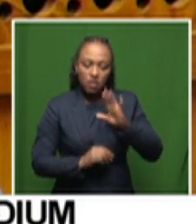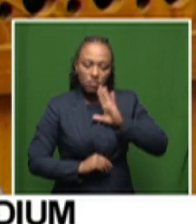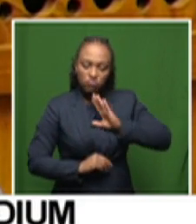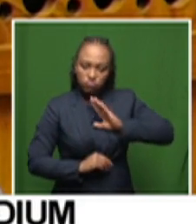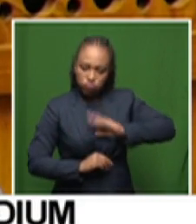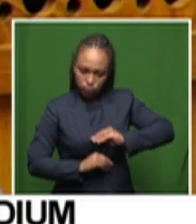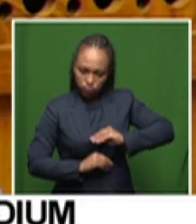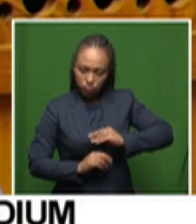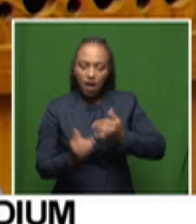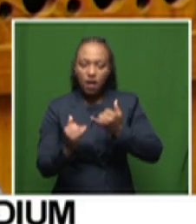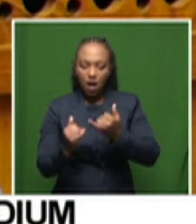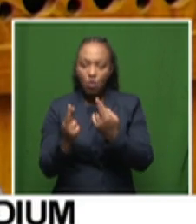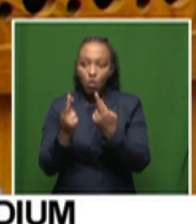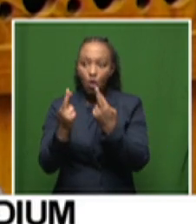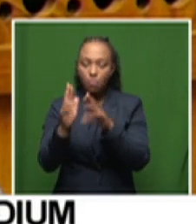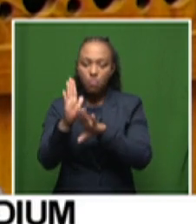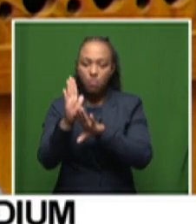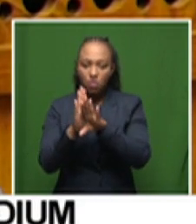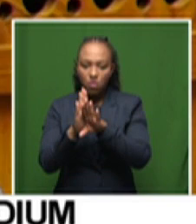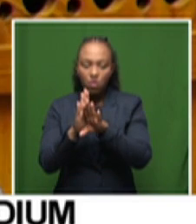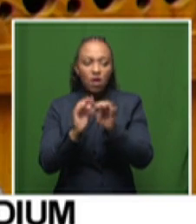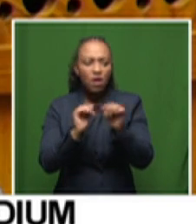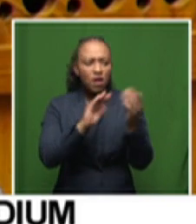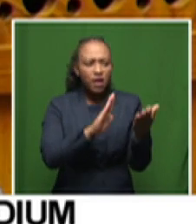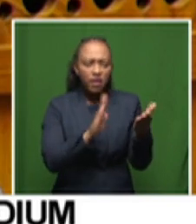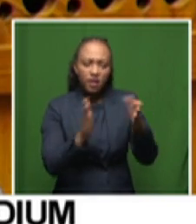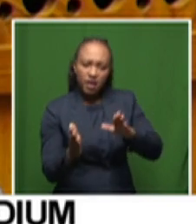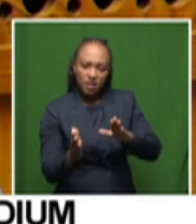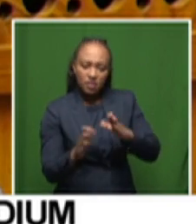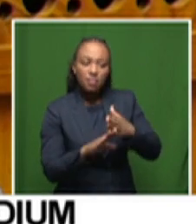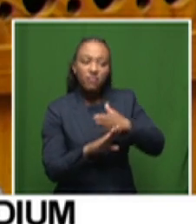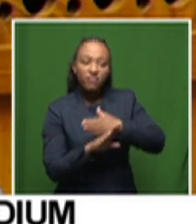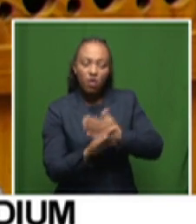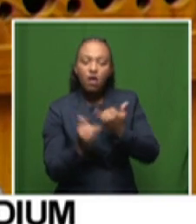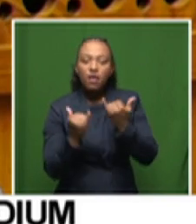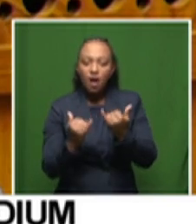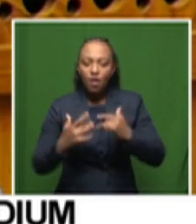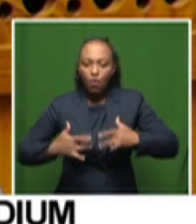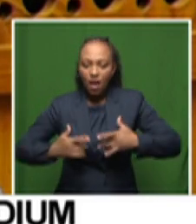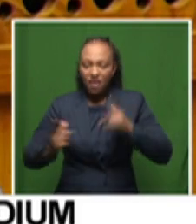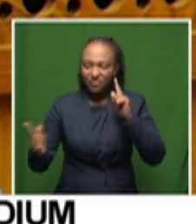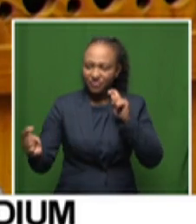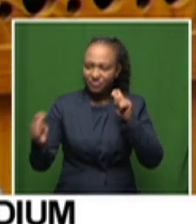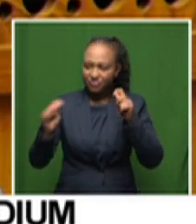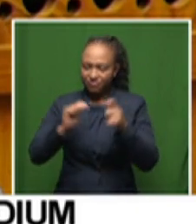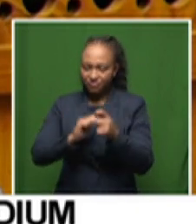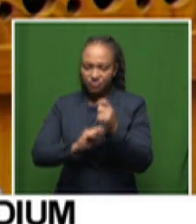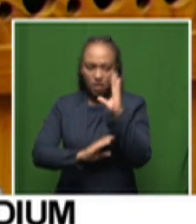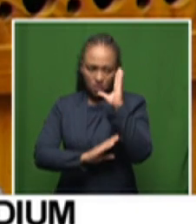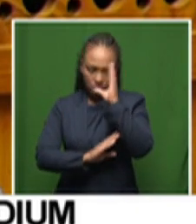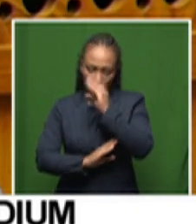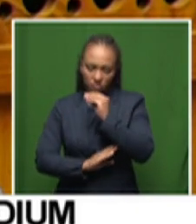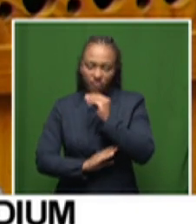and death with a reaffirmation of the beauty of life, unquote.